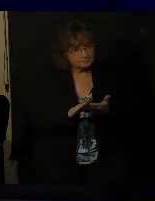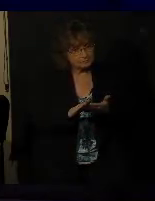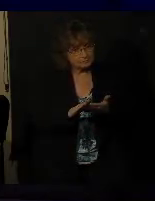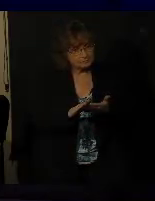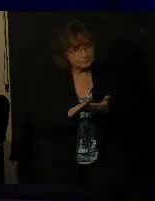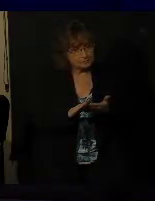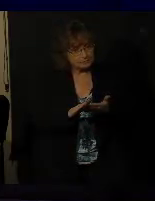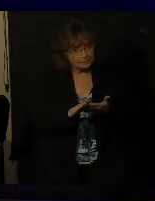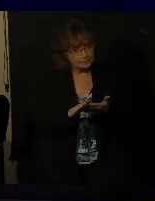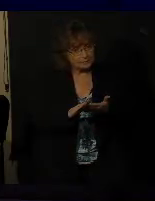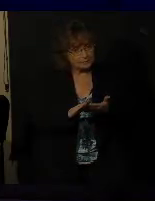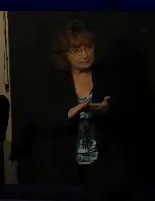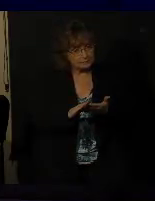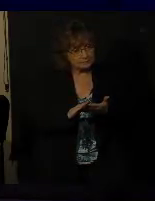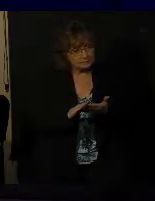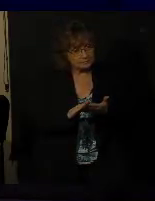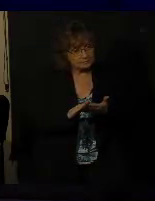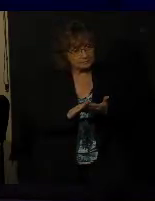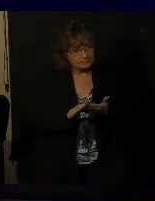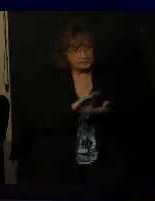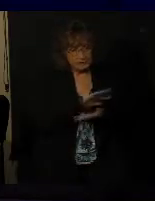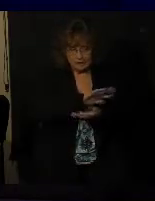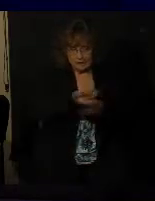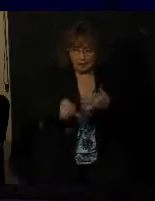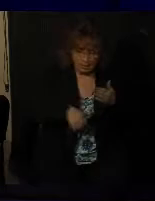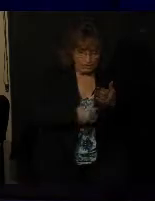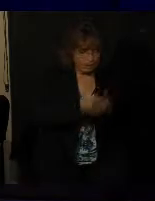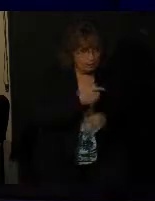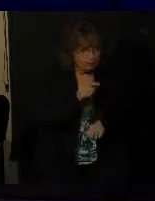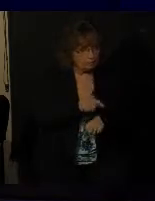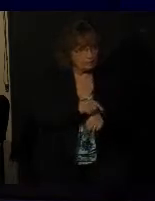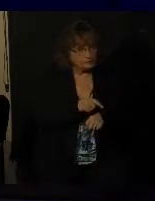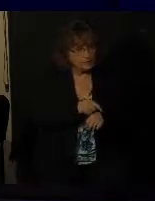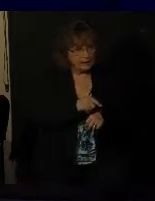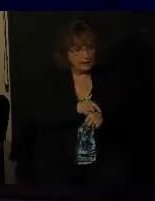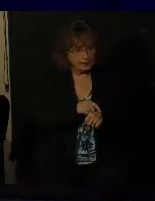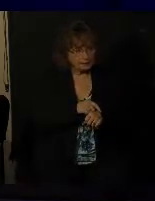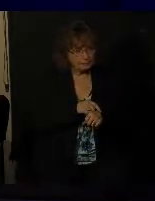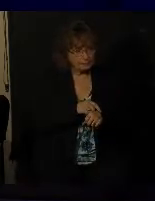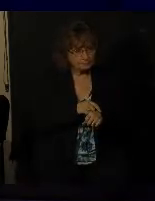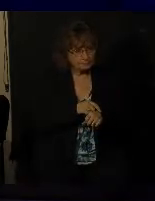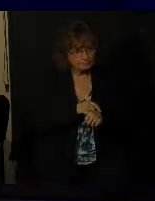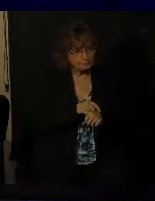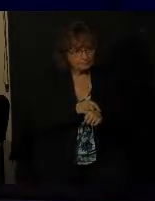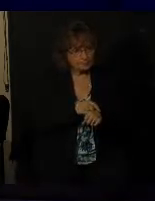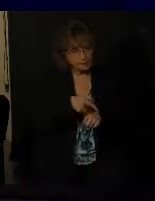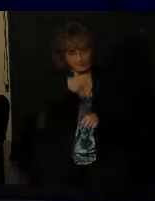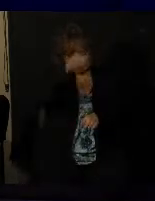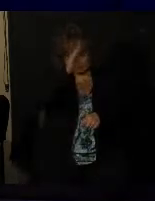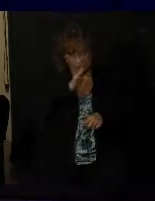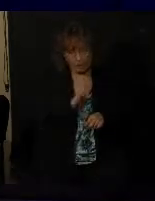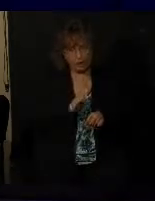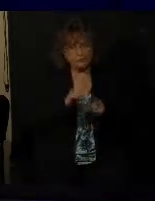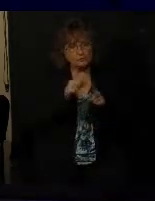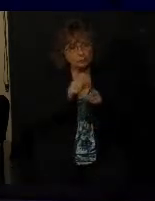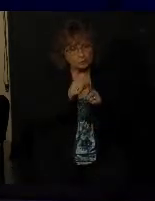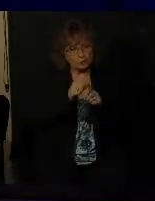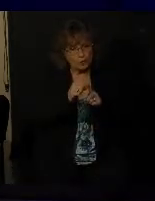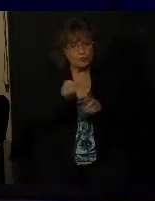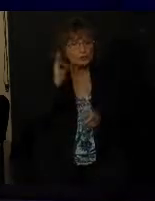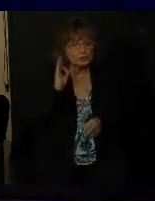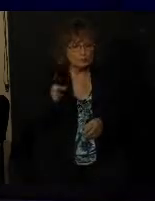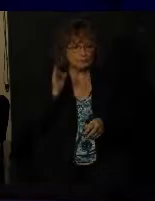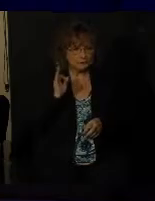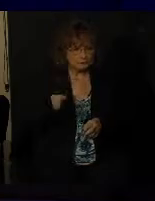time, aside a few special occasions, surely, all Scripture should be preached, whether a passage, a